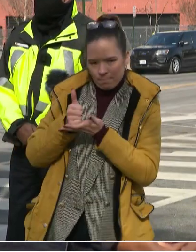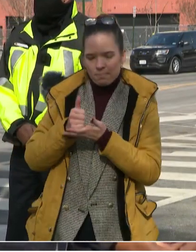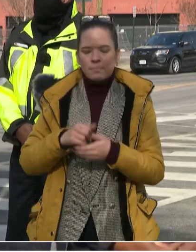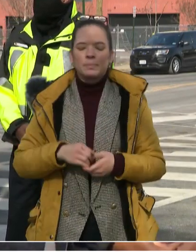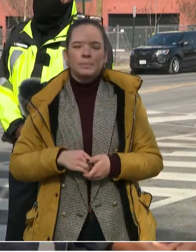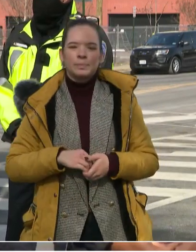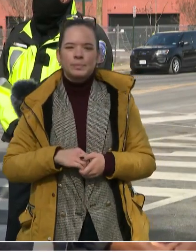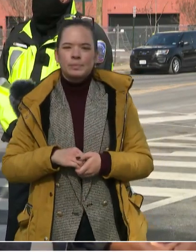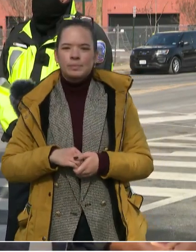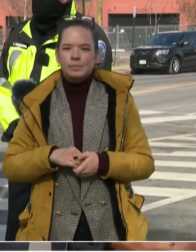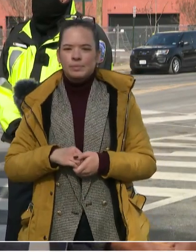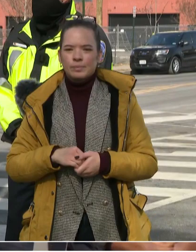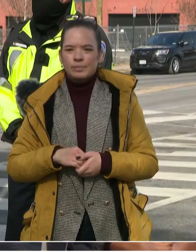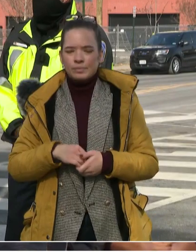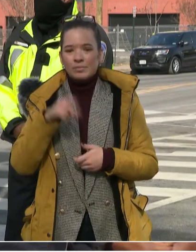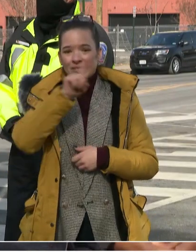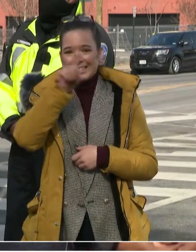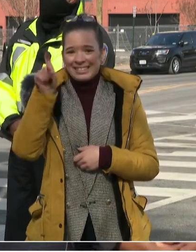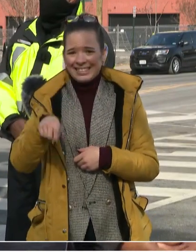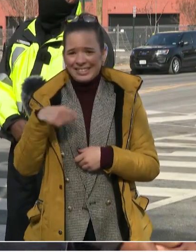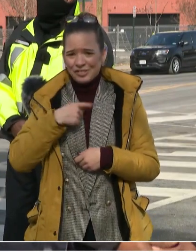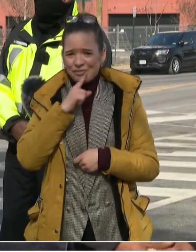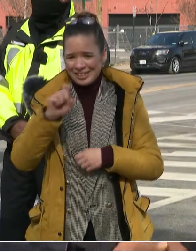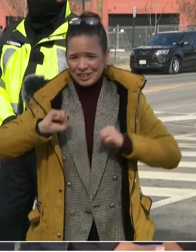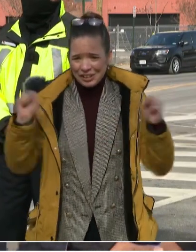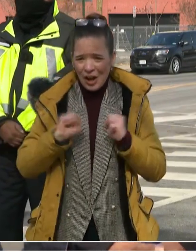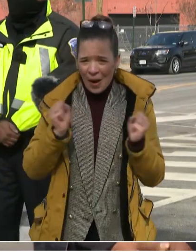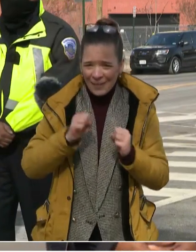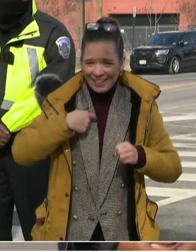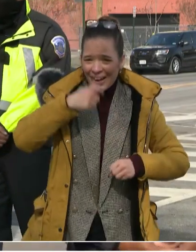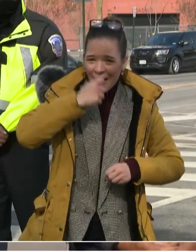I'm from Texas, so it's cold out here.